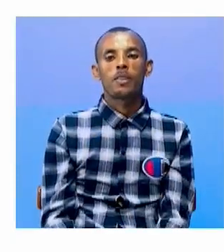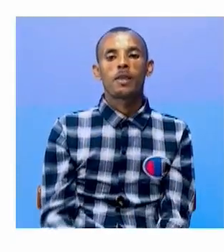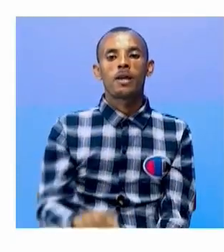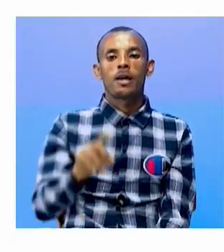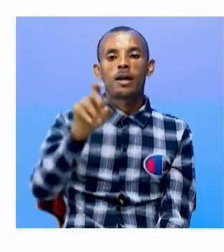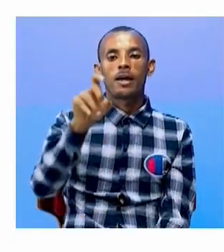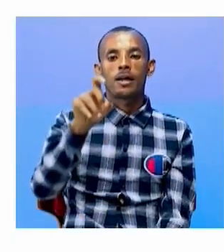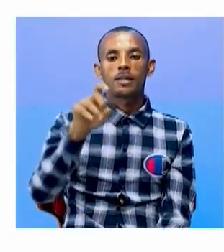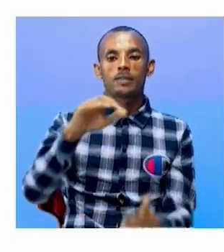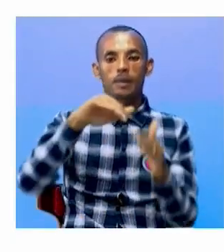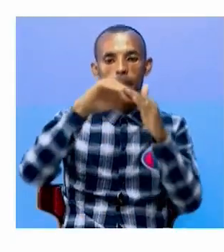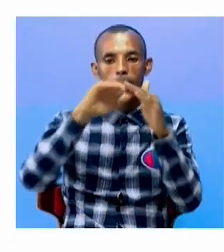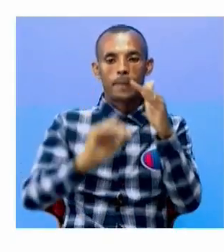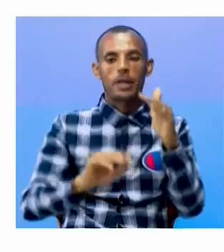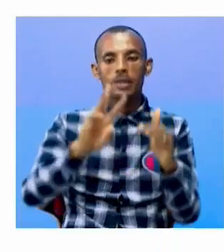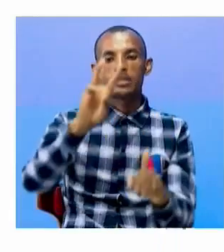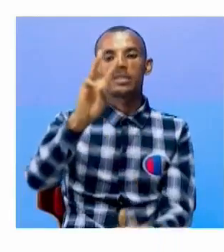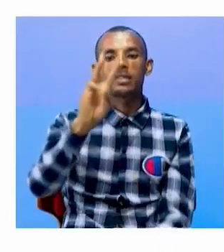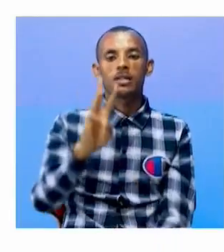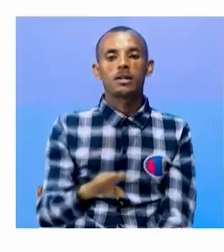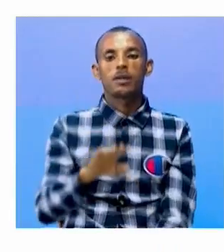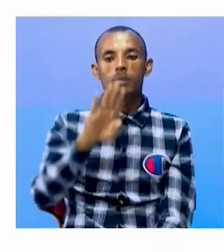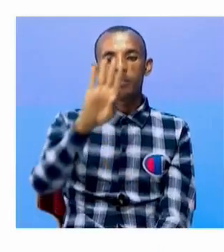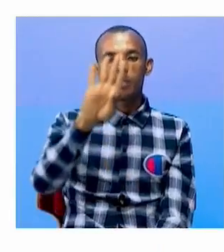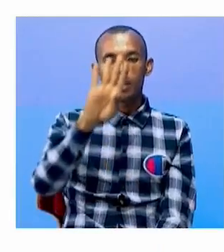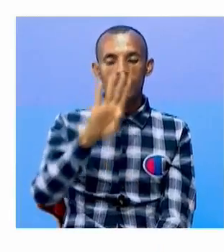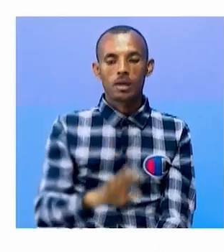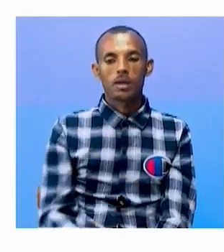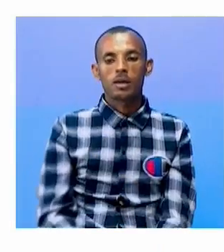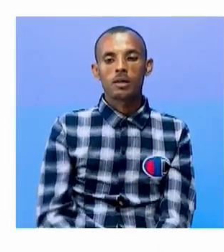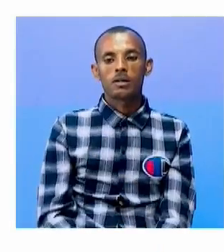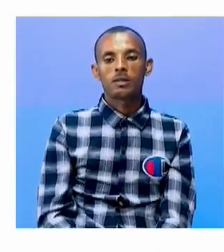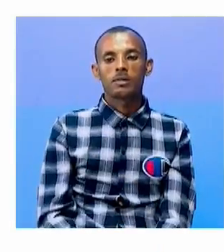x minus 6. B,